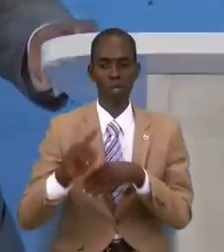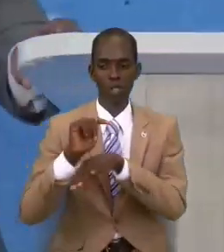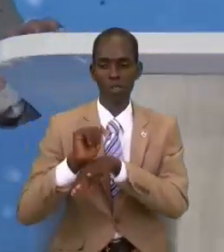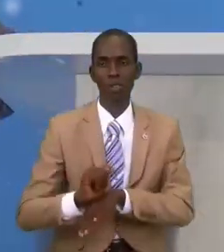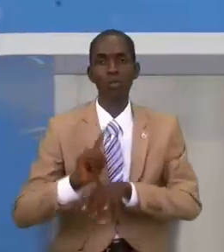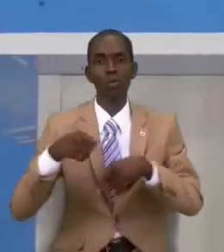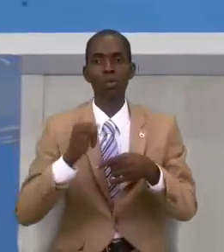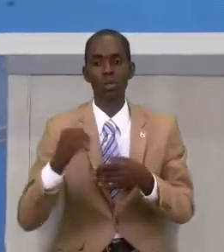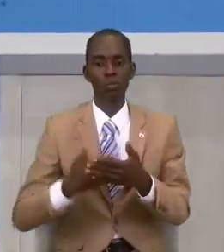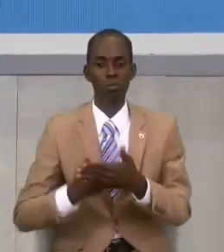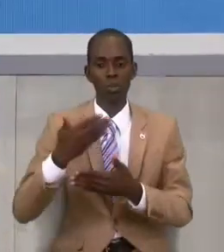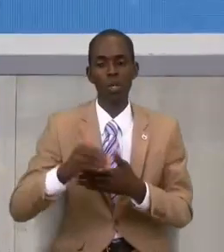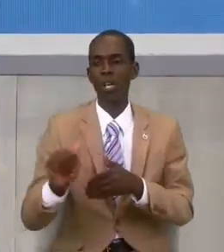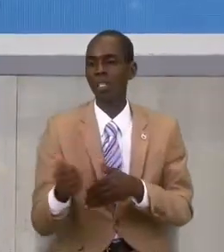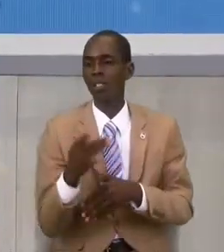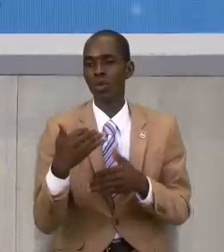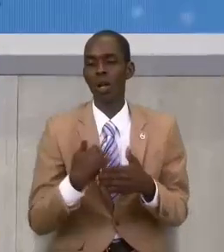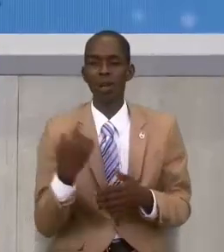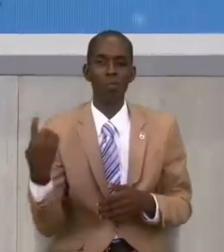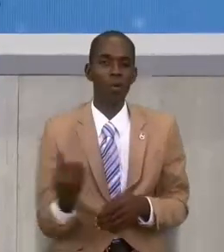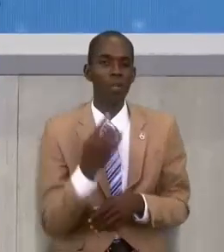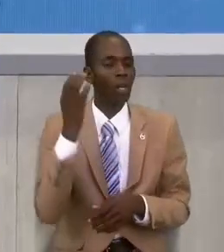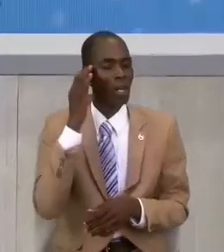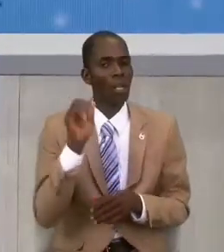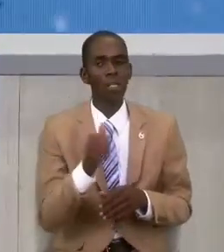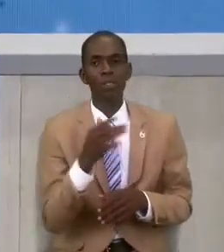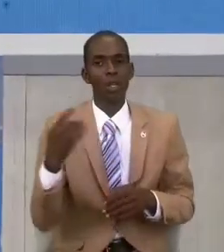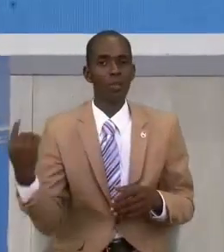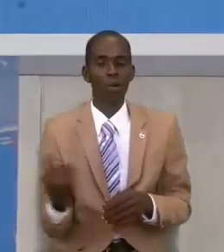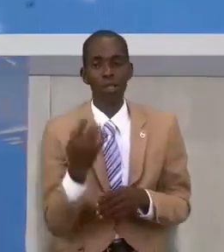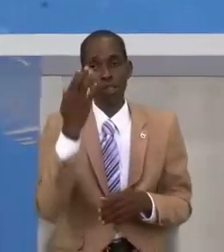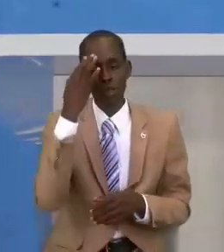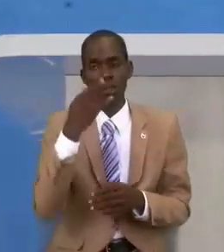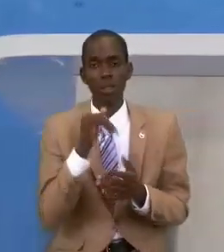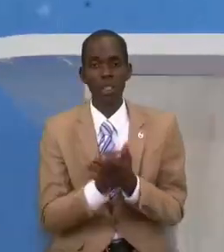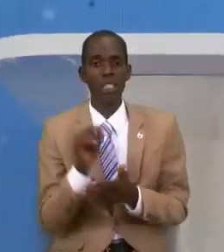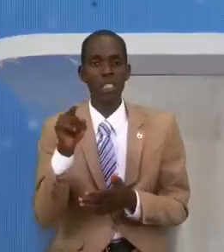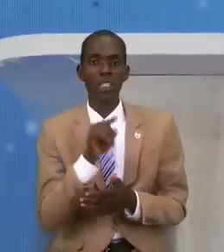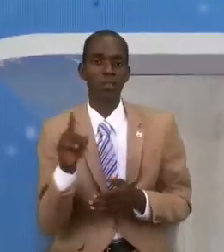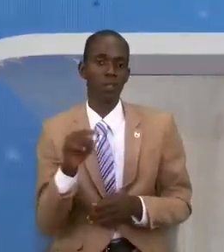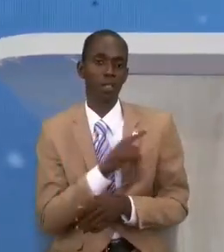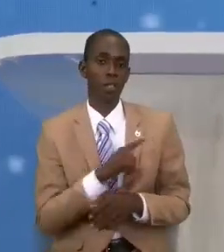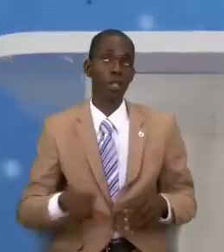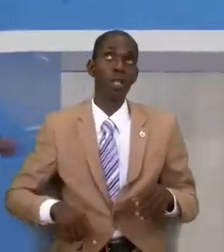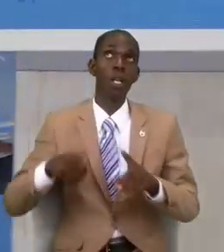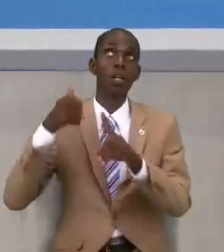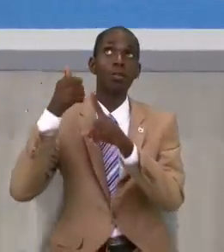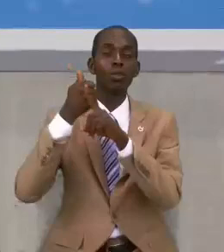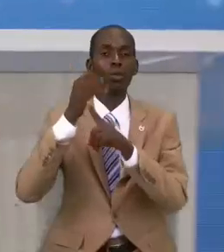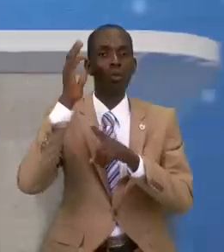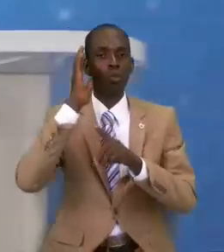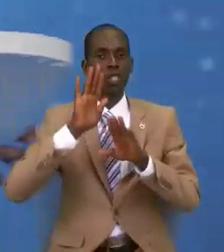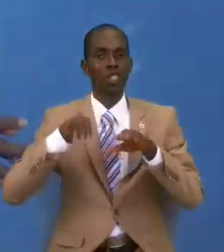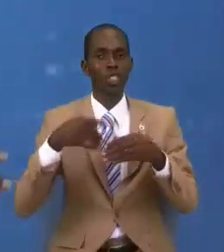ever known, he said, therefore the Lord himself shall give you a sign. Behold, a